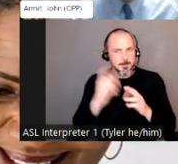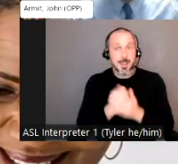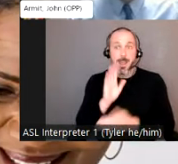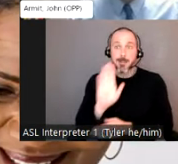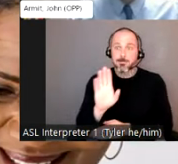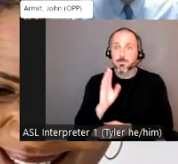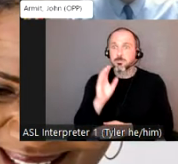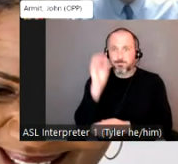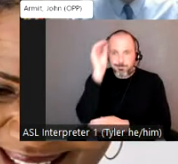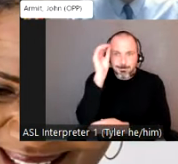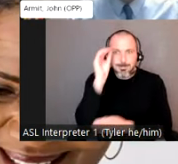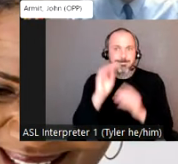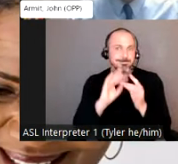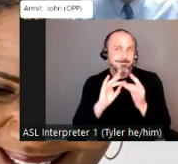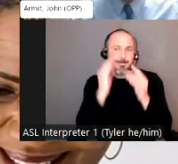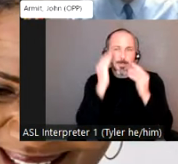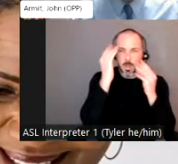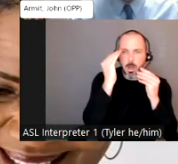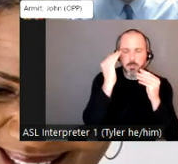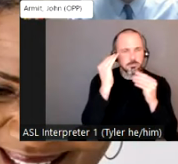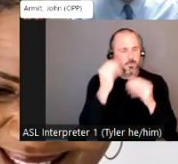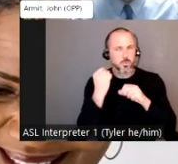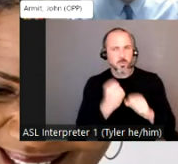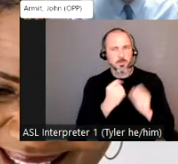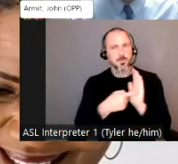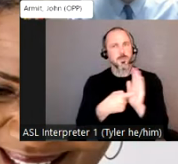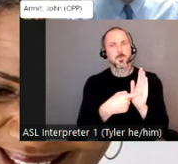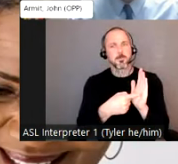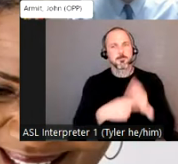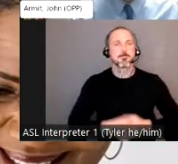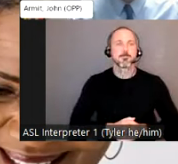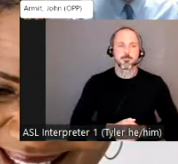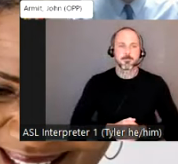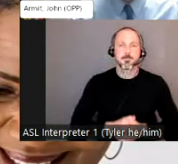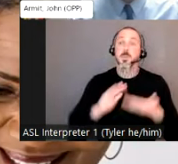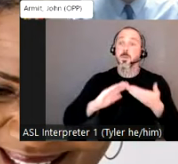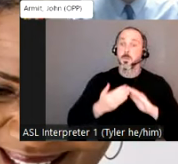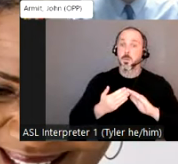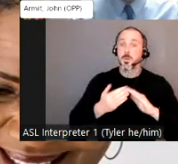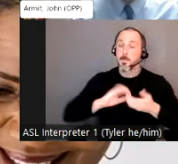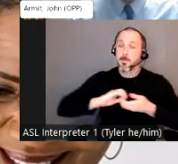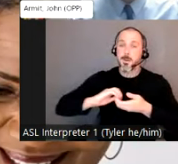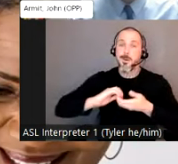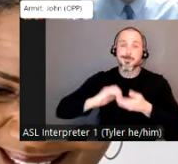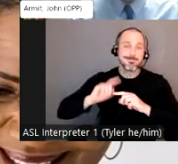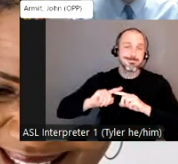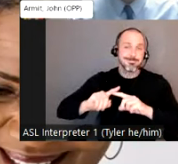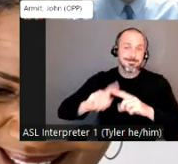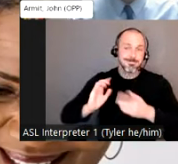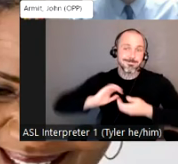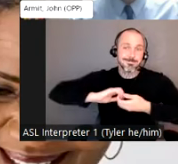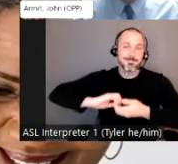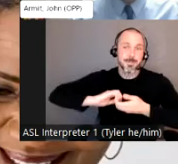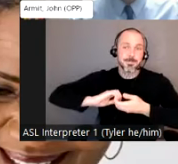mandated to work with our community partners and to implement the Ontario strategy to combat